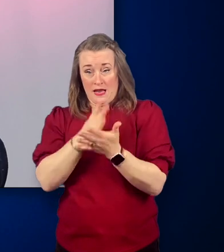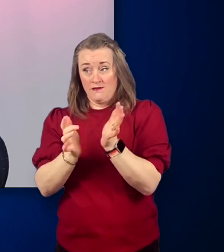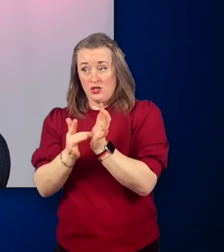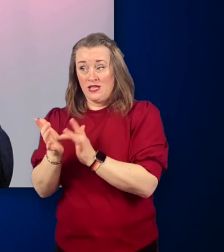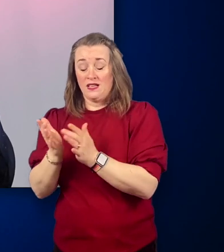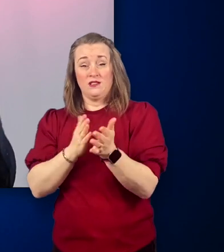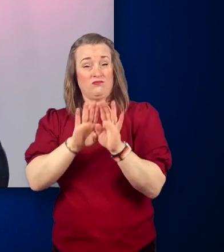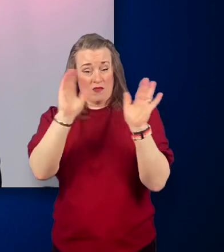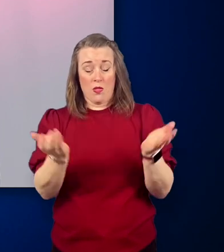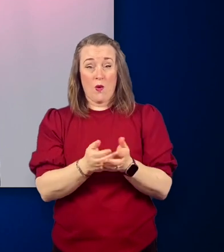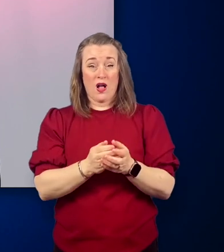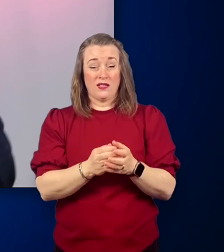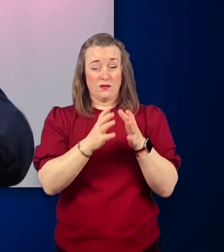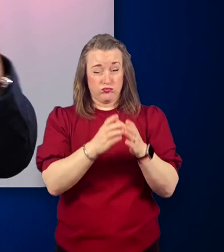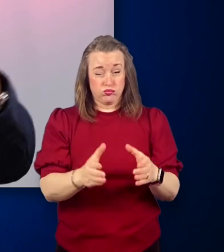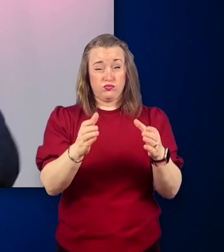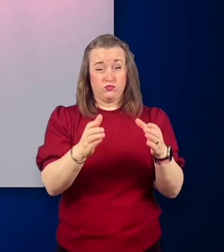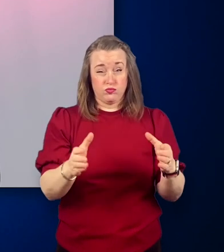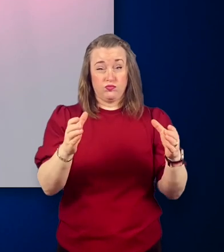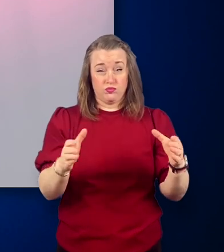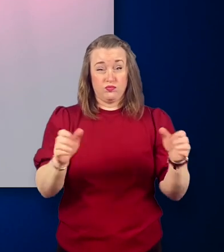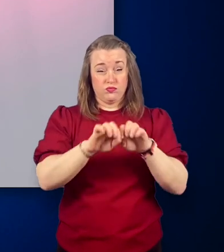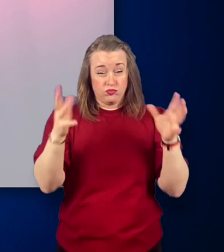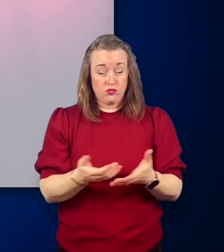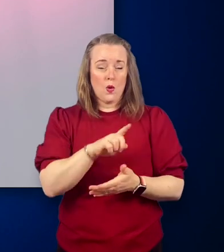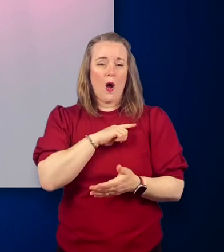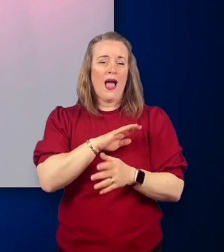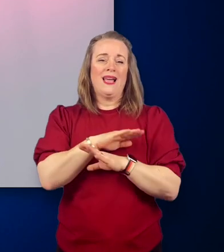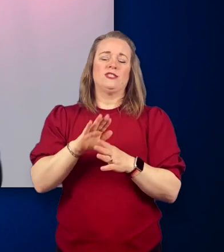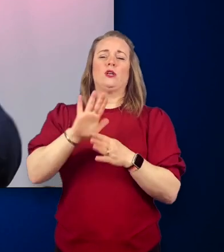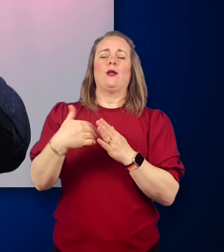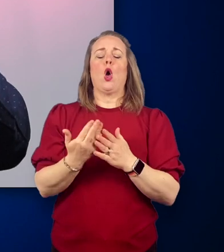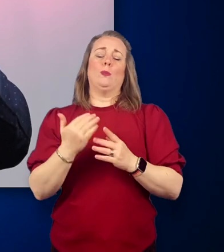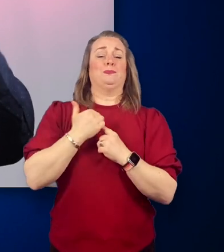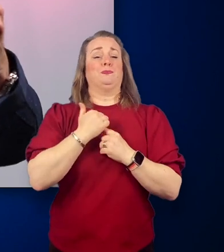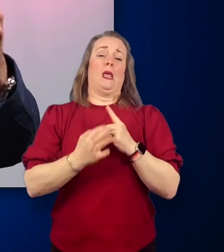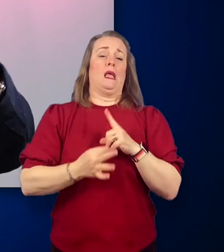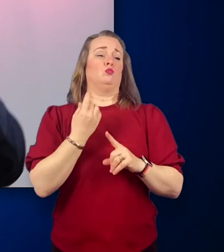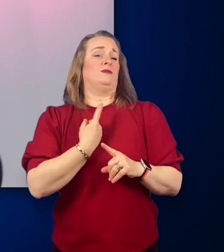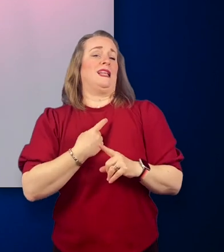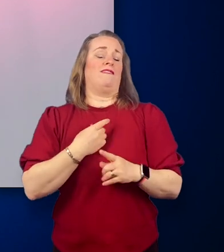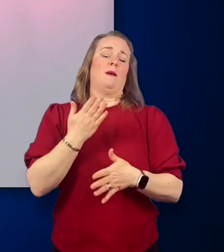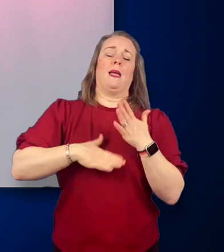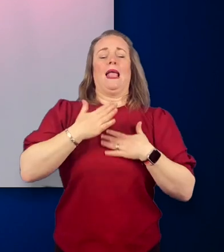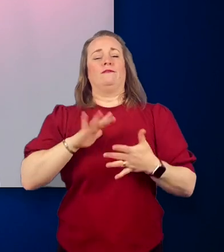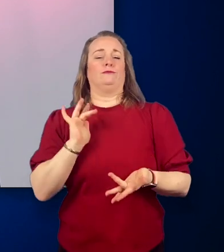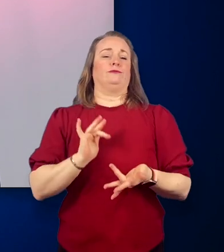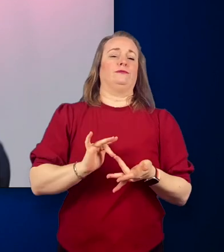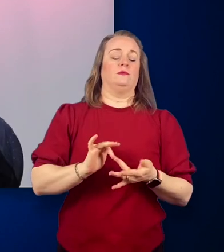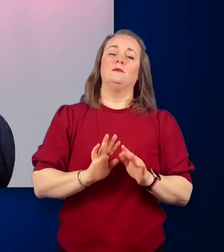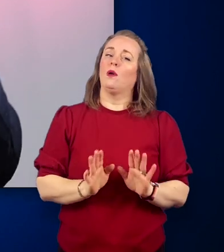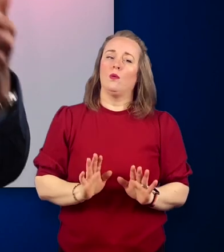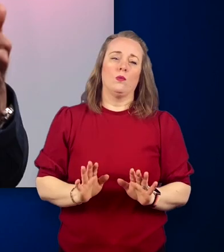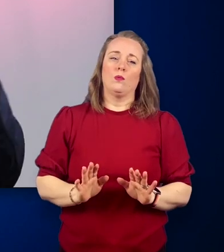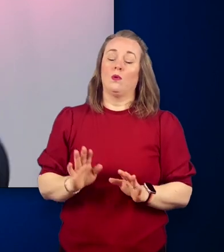Because this message is not self-improvement. It's not get good.